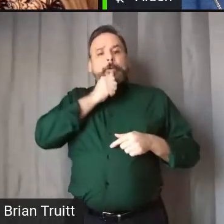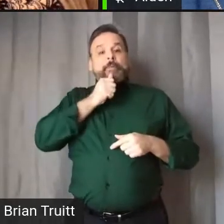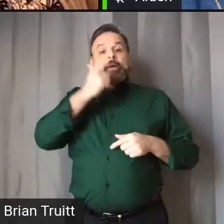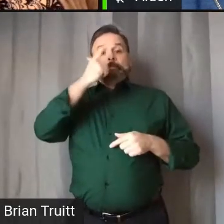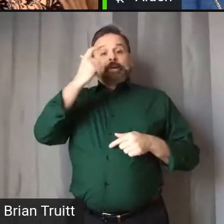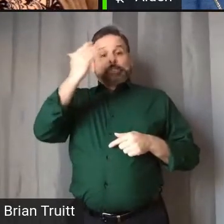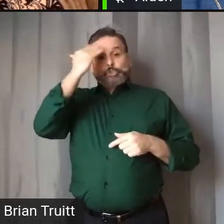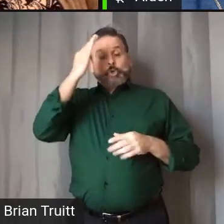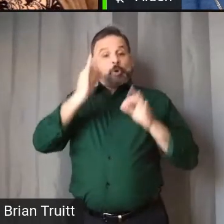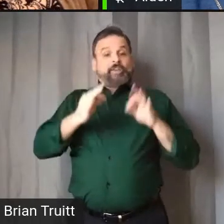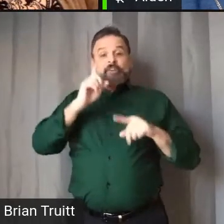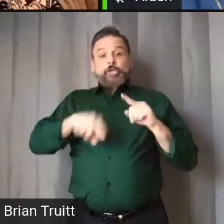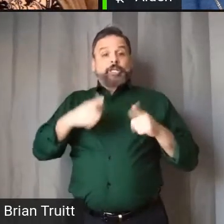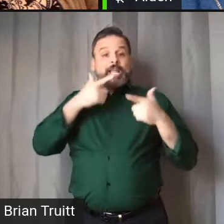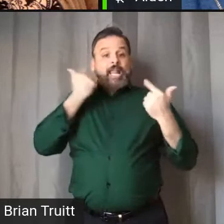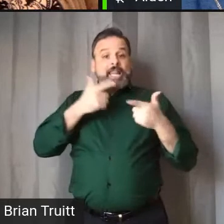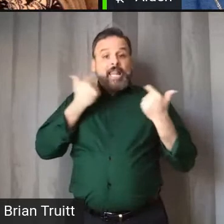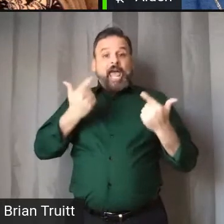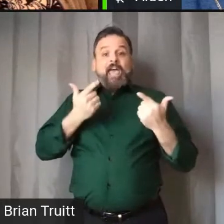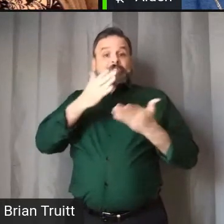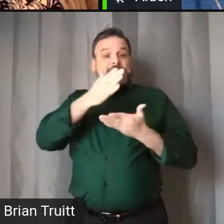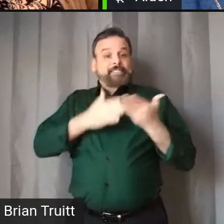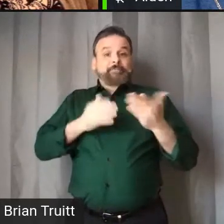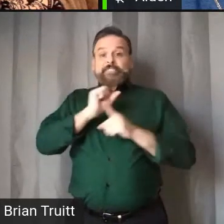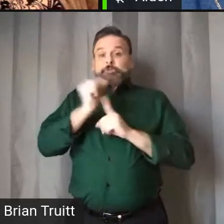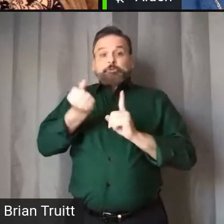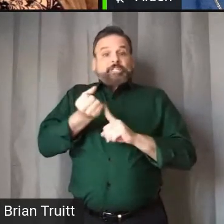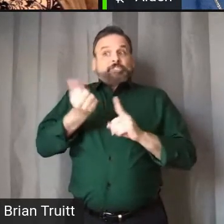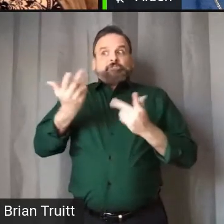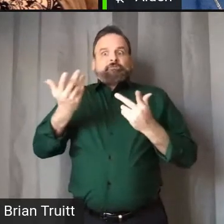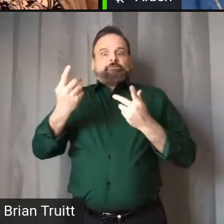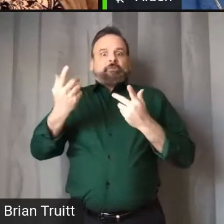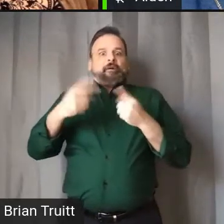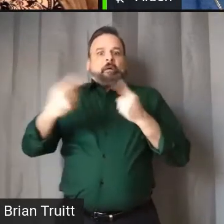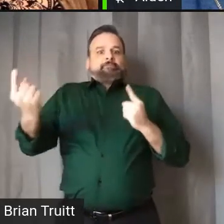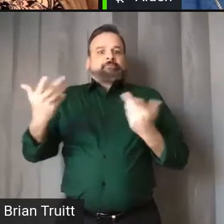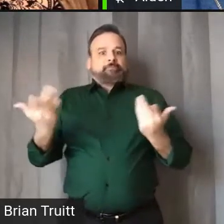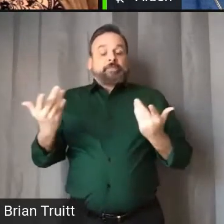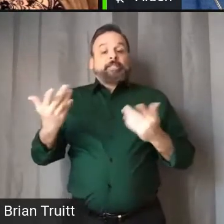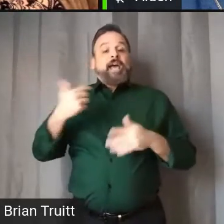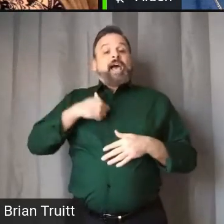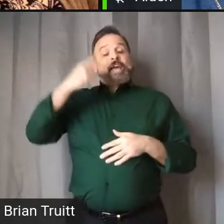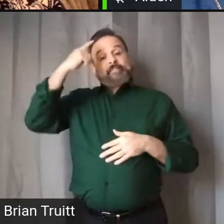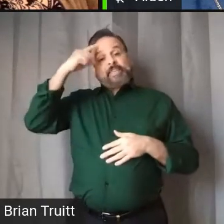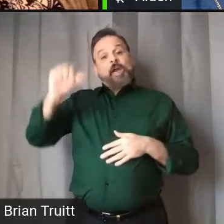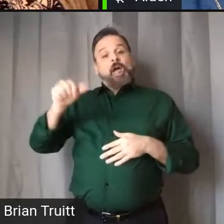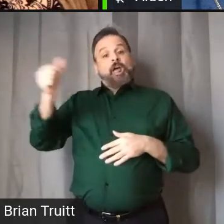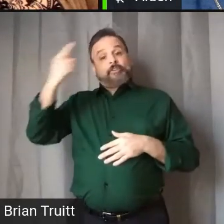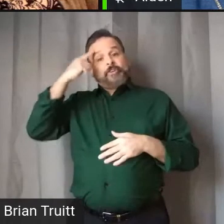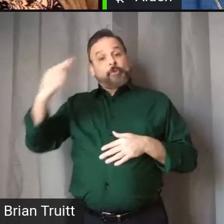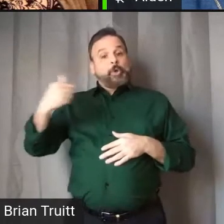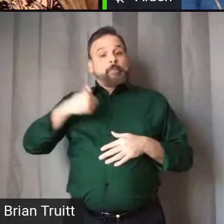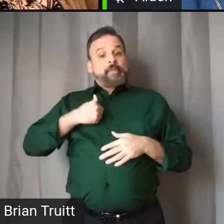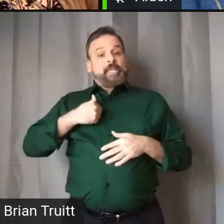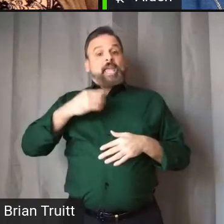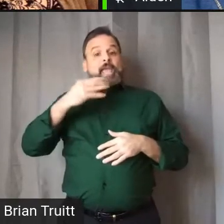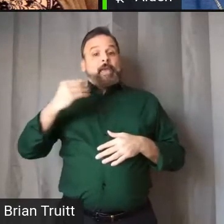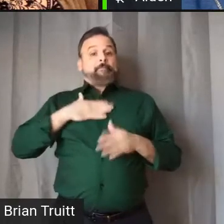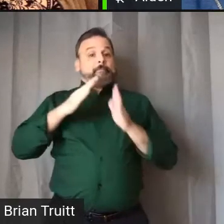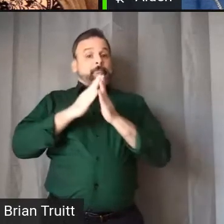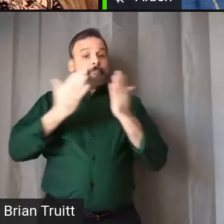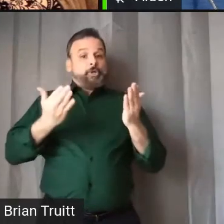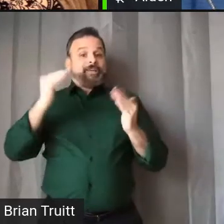I couldn't laugh through certain things, then what was the alternative? I think the other thing for me and the Fascinators and the balance